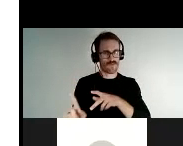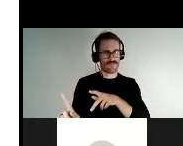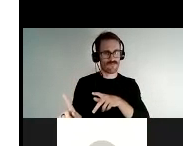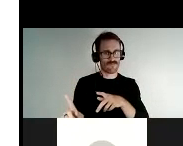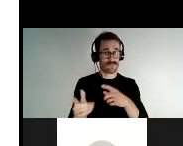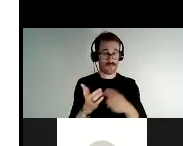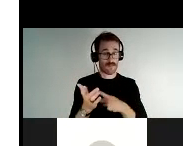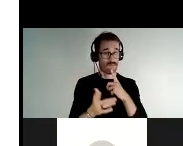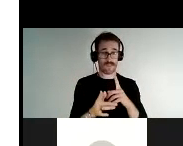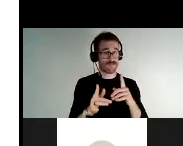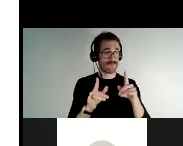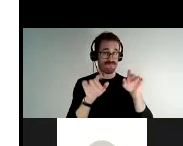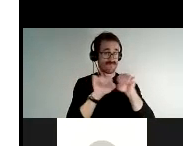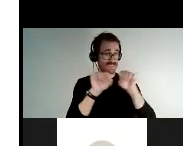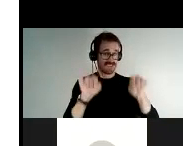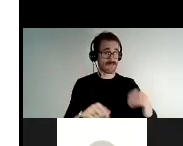in the sense of